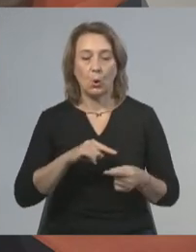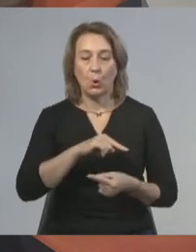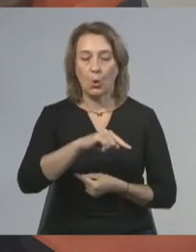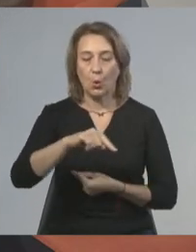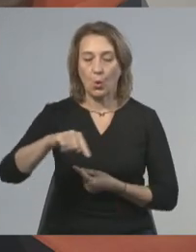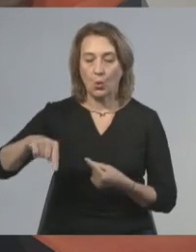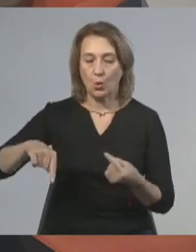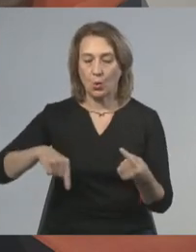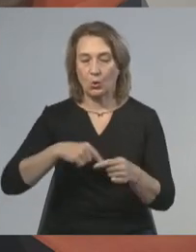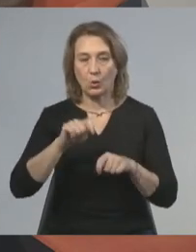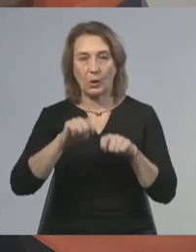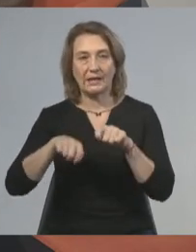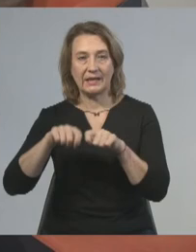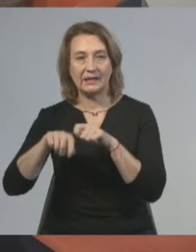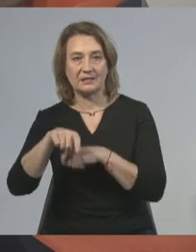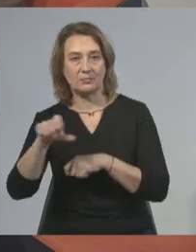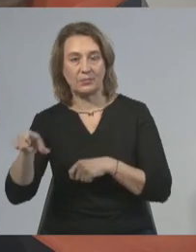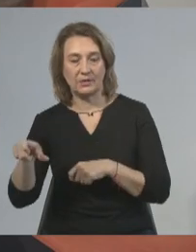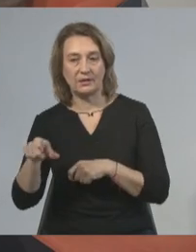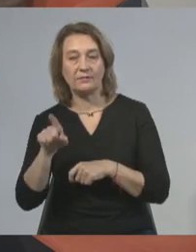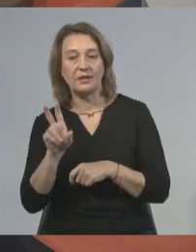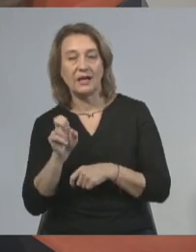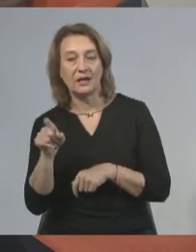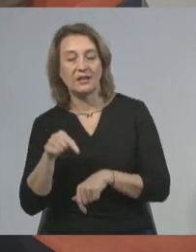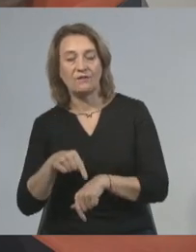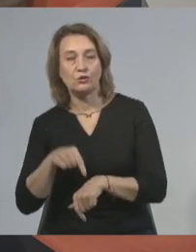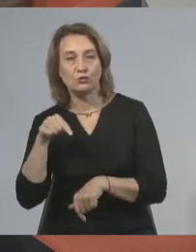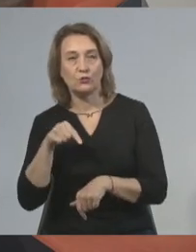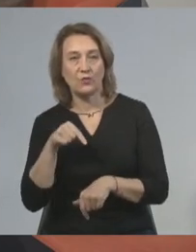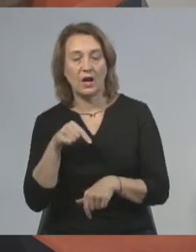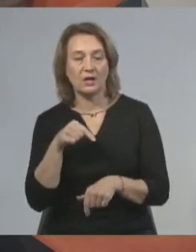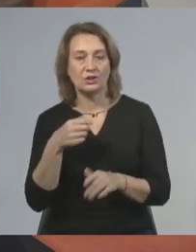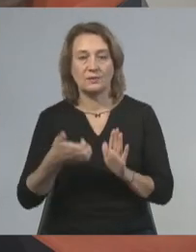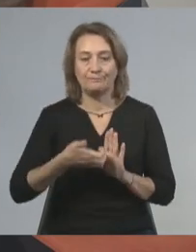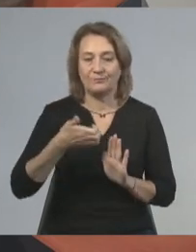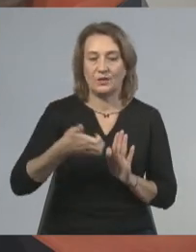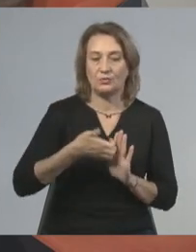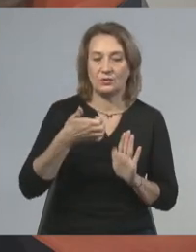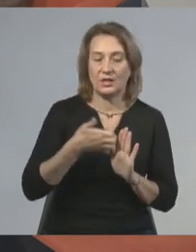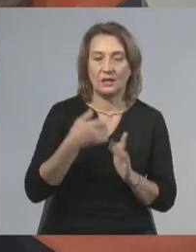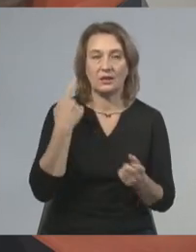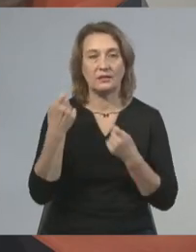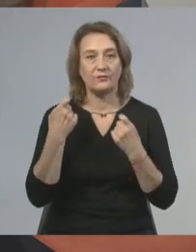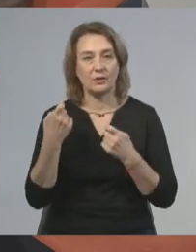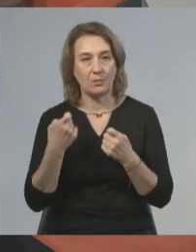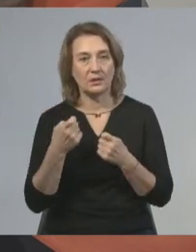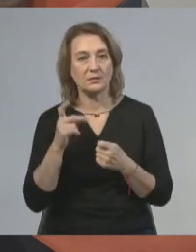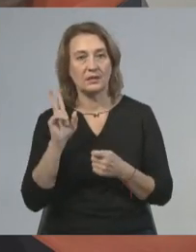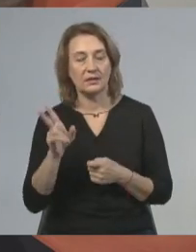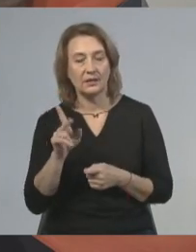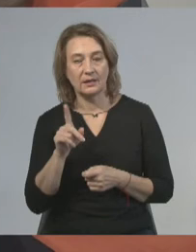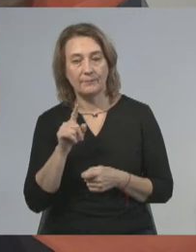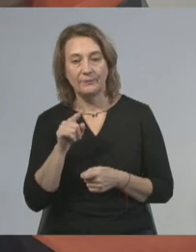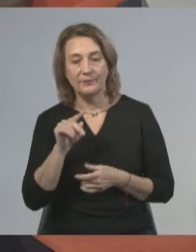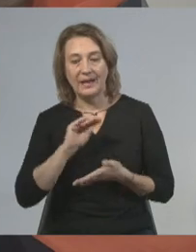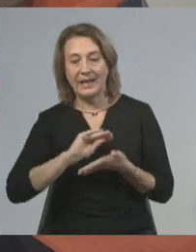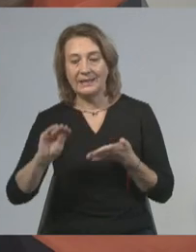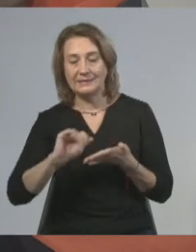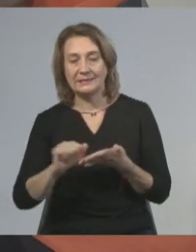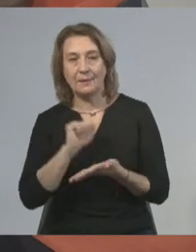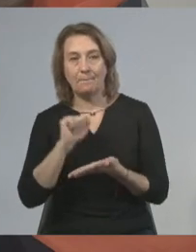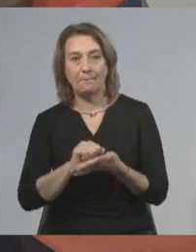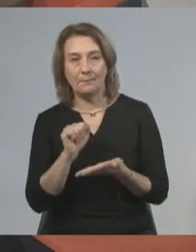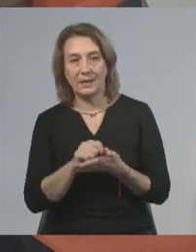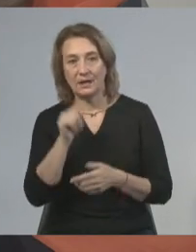have access to a pool of experts do you feel this lack of information and lack of expertise and